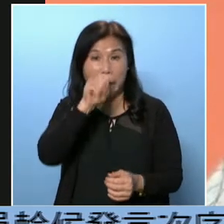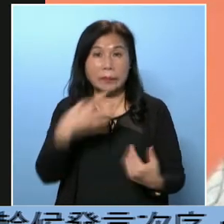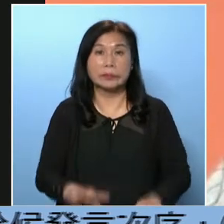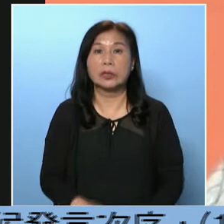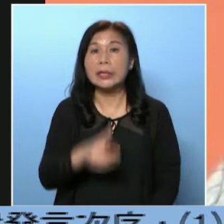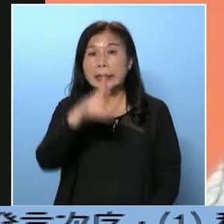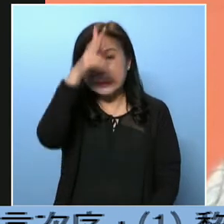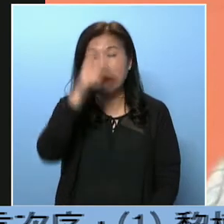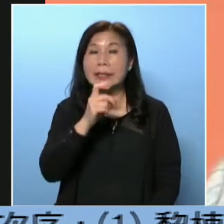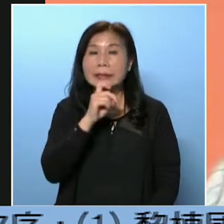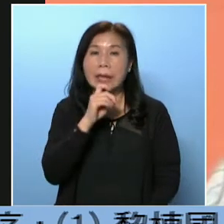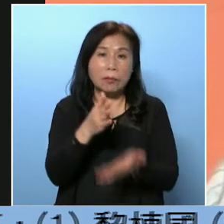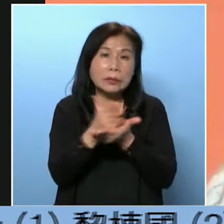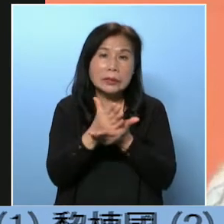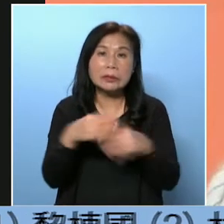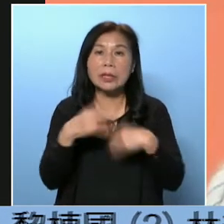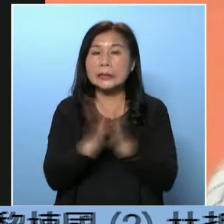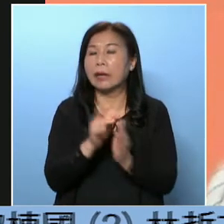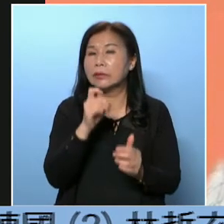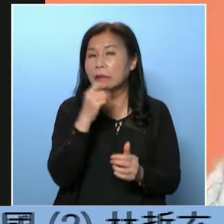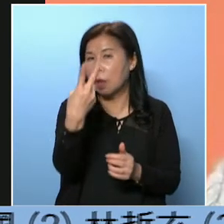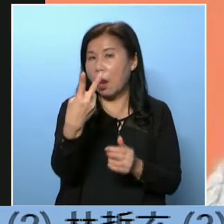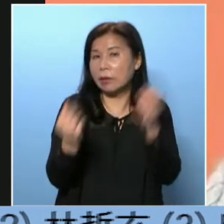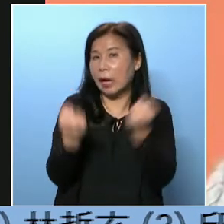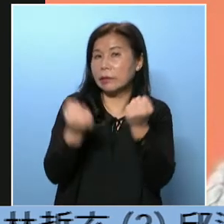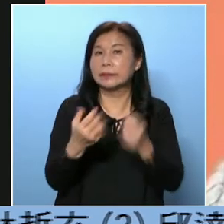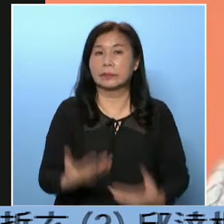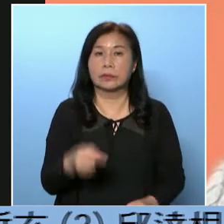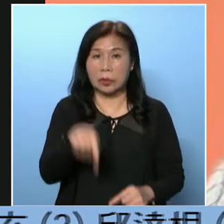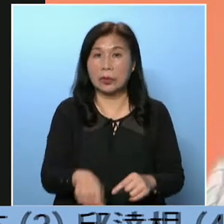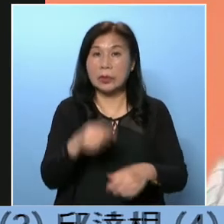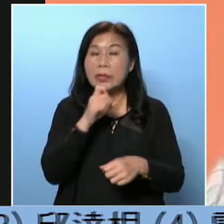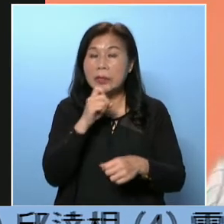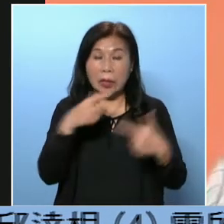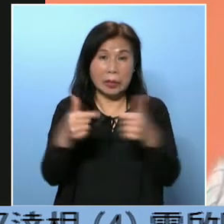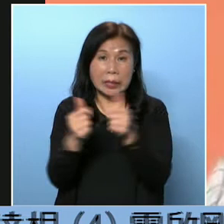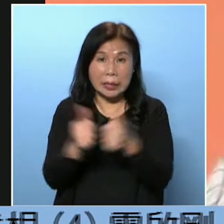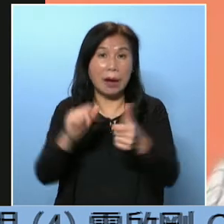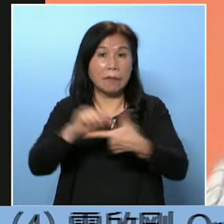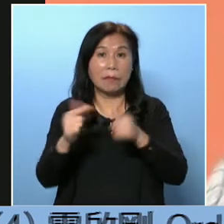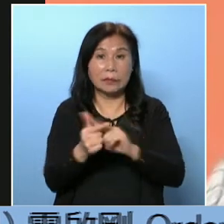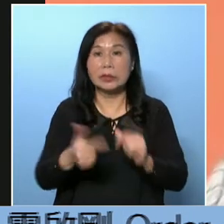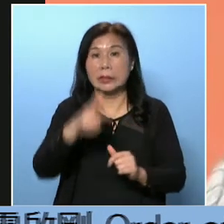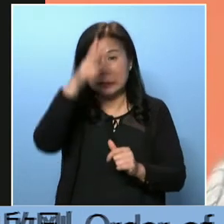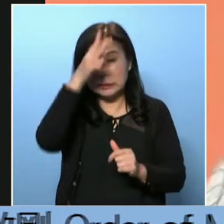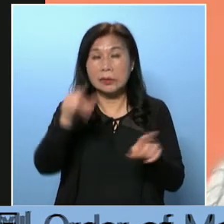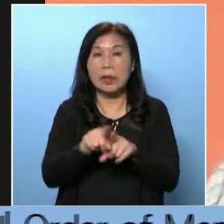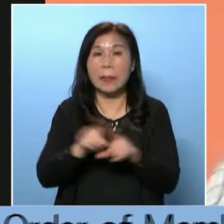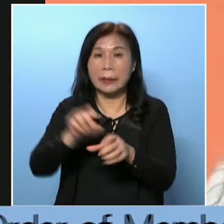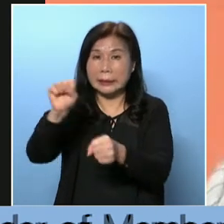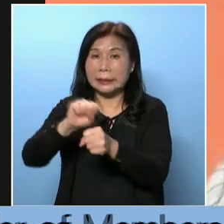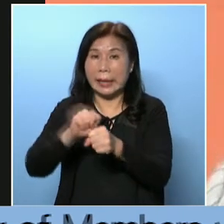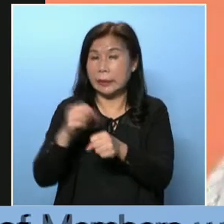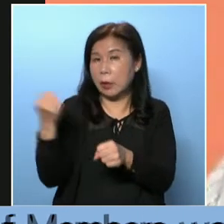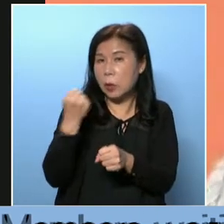in the previous 4 ways, and the government had deployed them, but so far there are just only 2. Well, for these effective measures, the